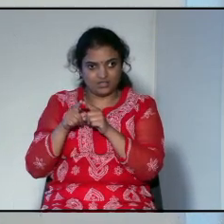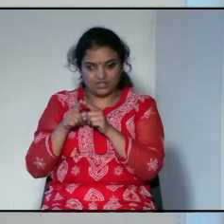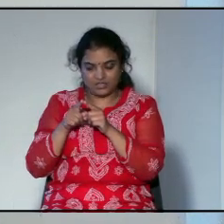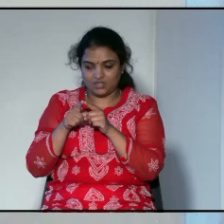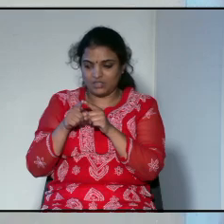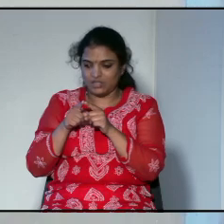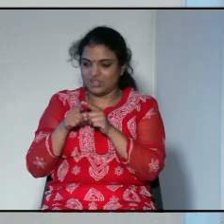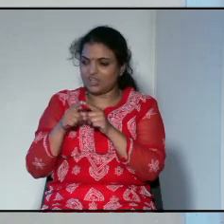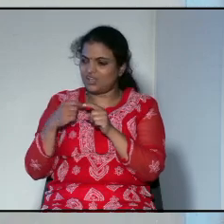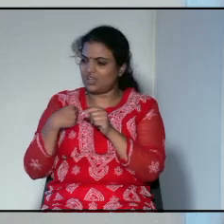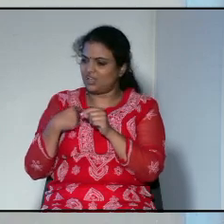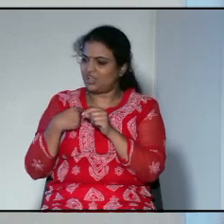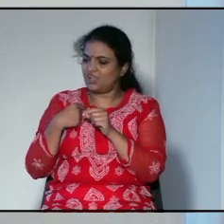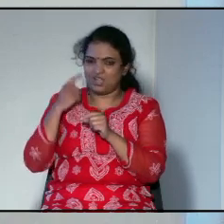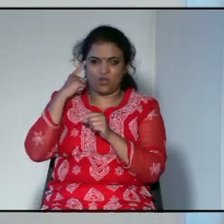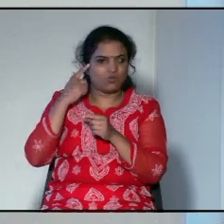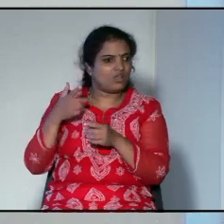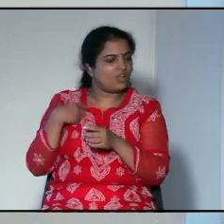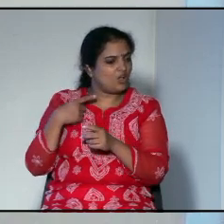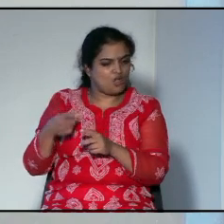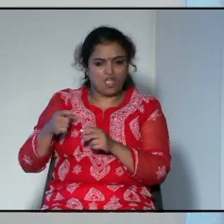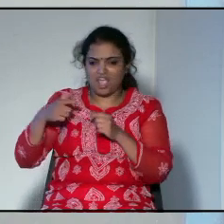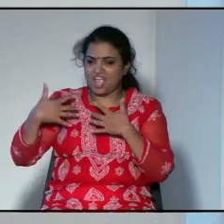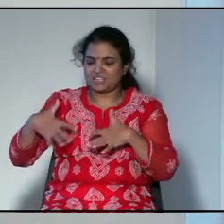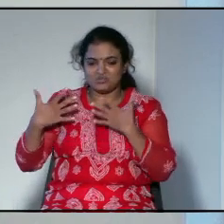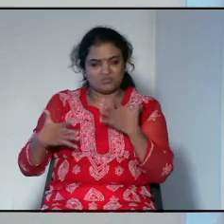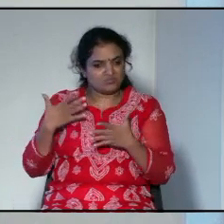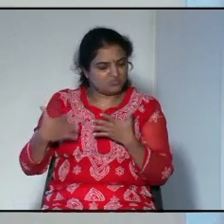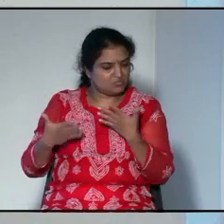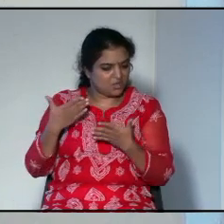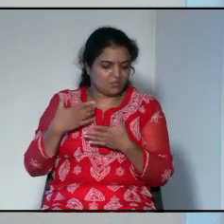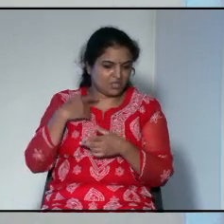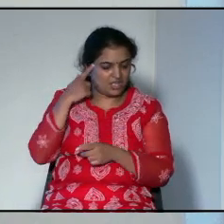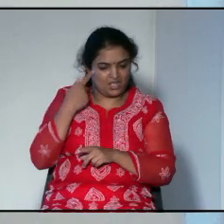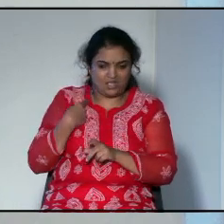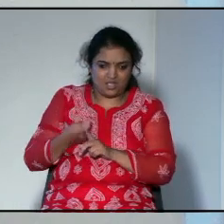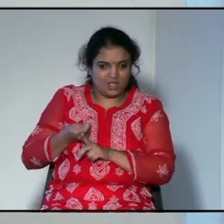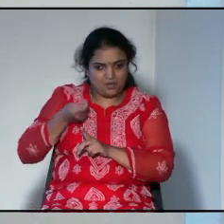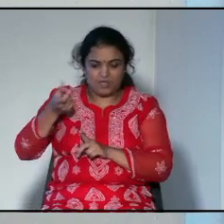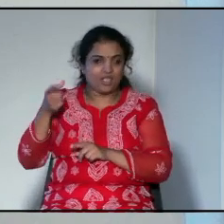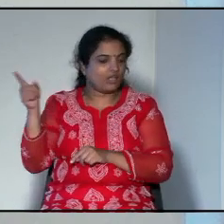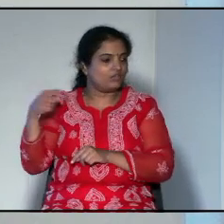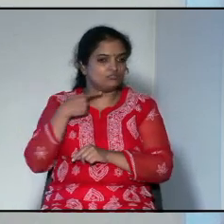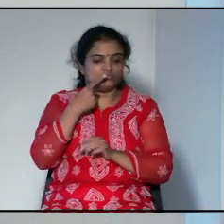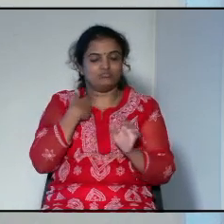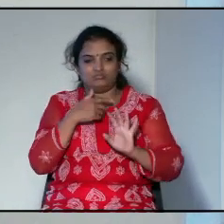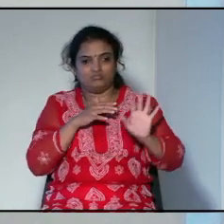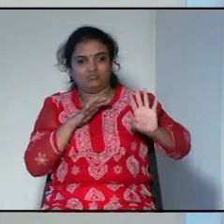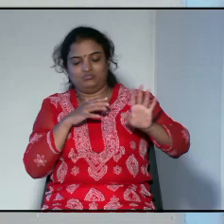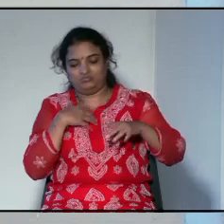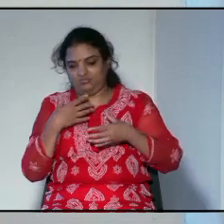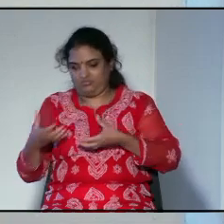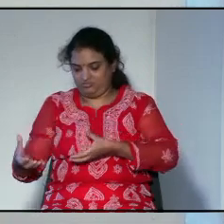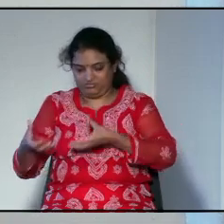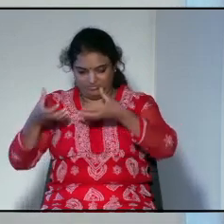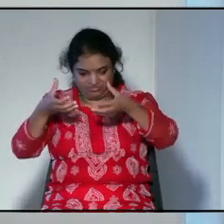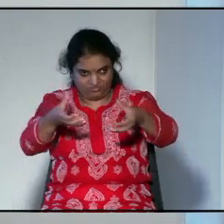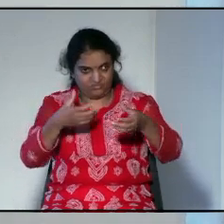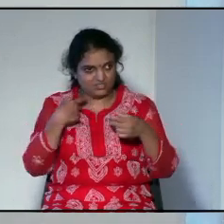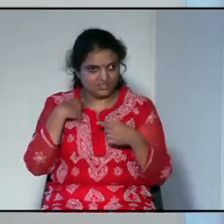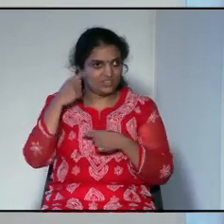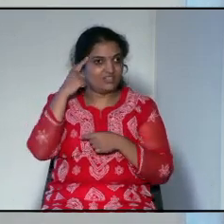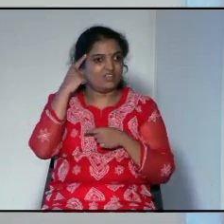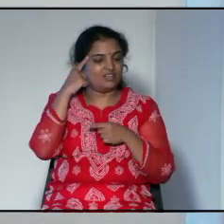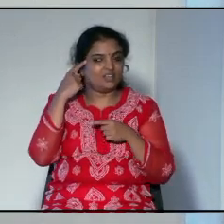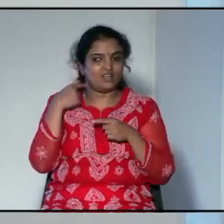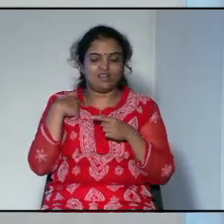it. And I knew that after having heard the dog story, I just couldn't take